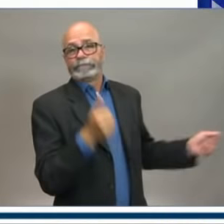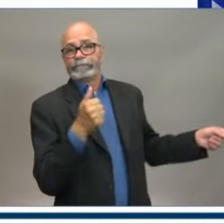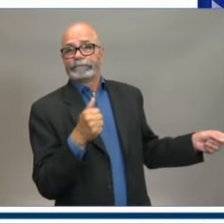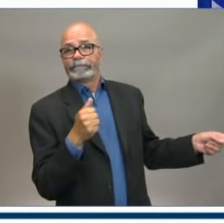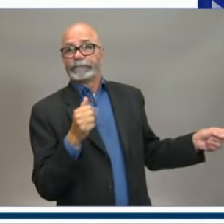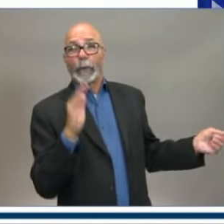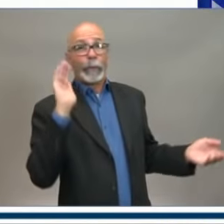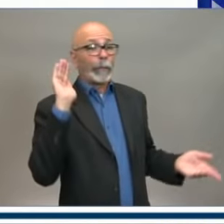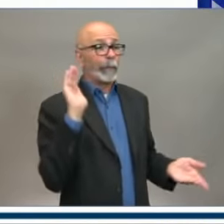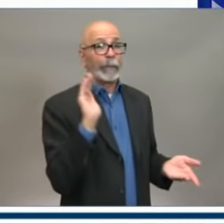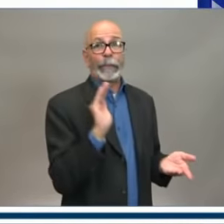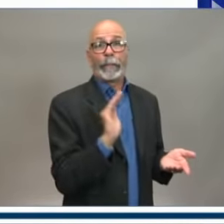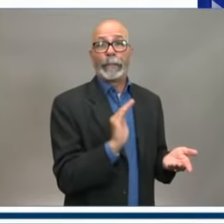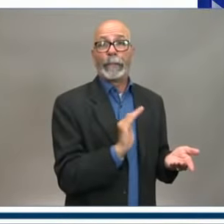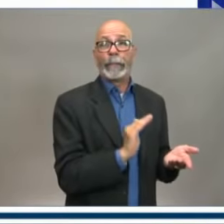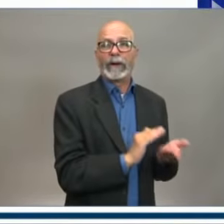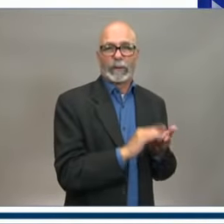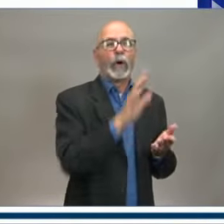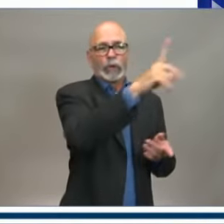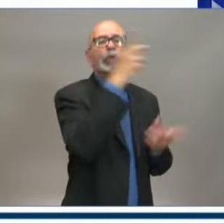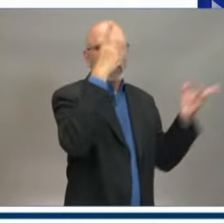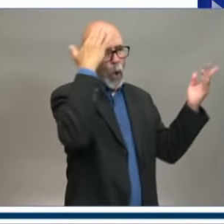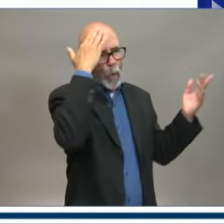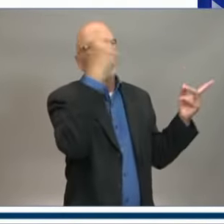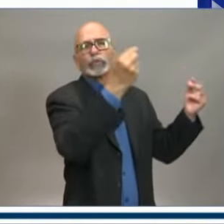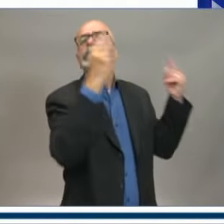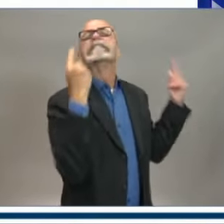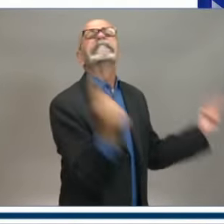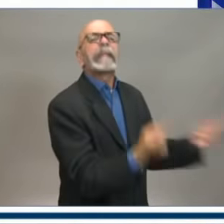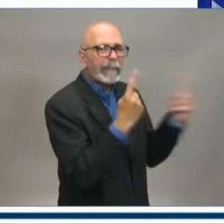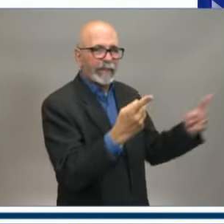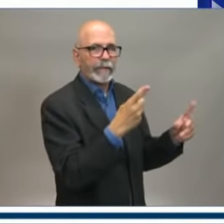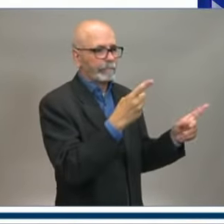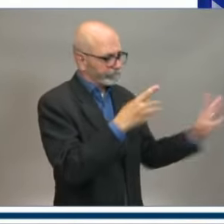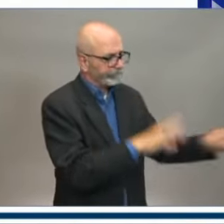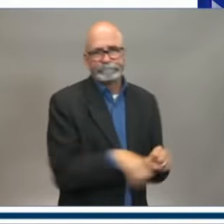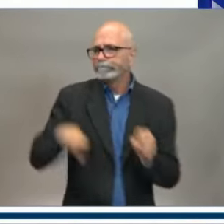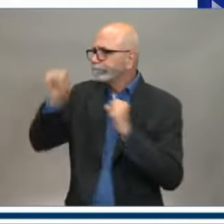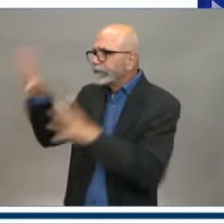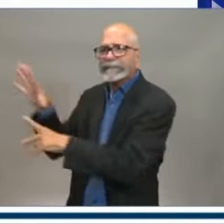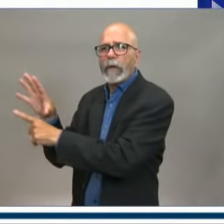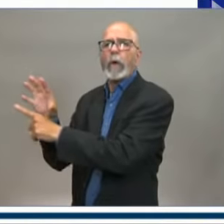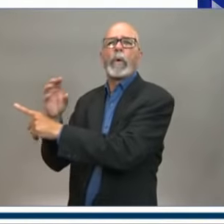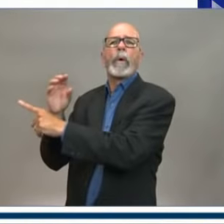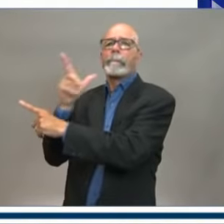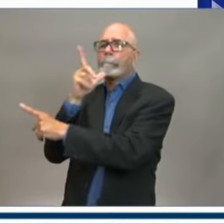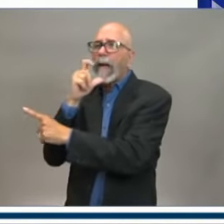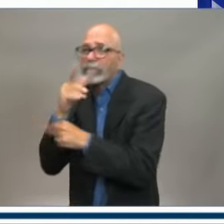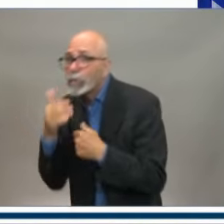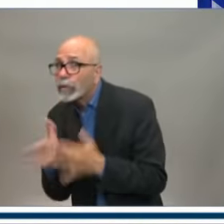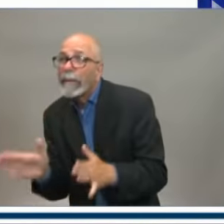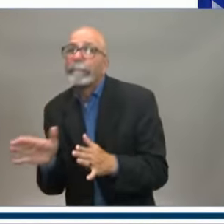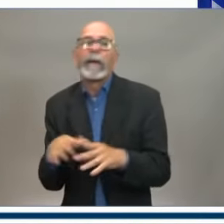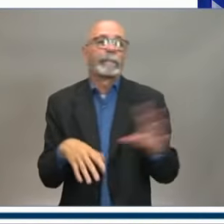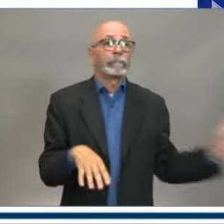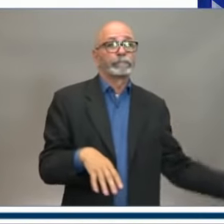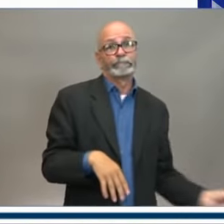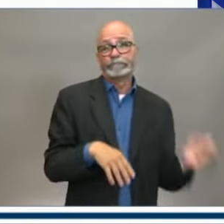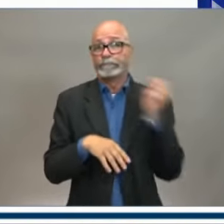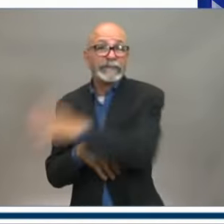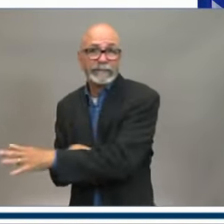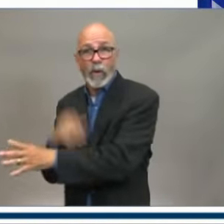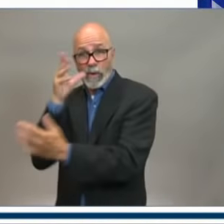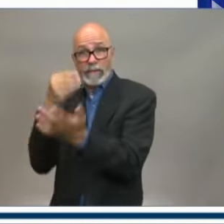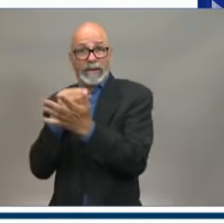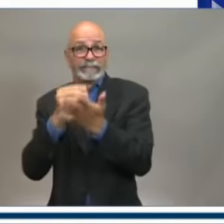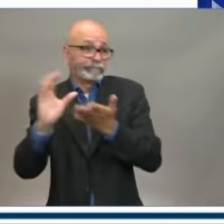So if Northwood eventually moves to private rooms, will the funding for Northwood still be on a per-bed basis? In other words,